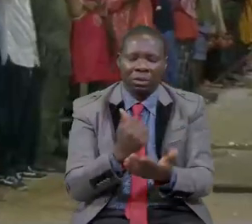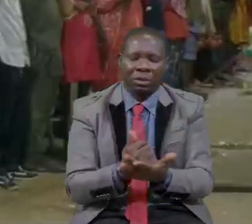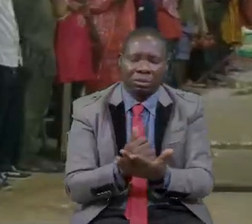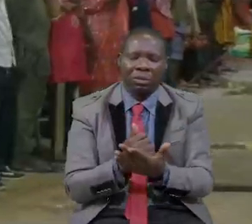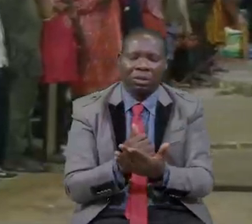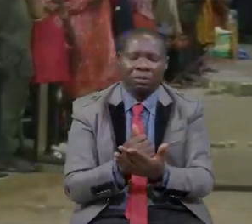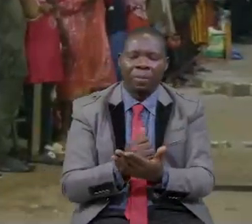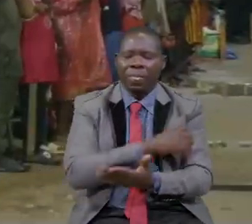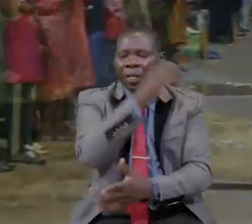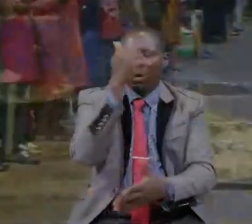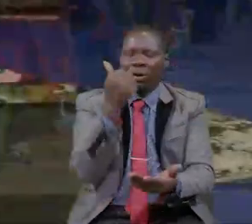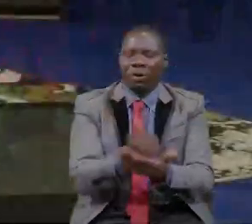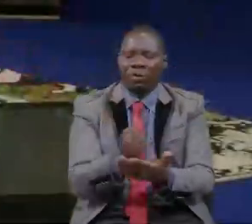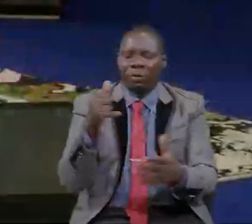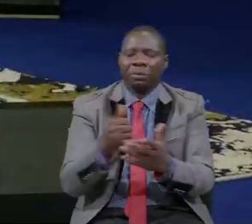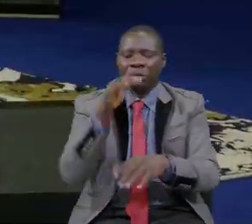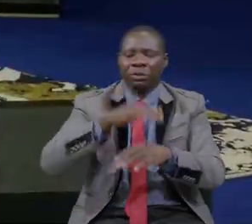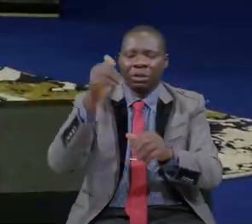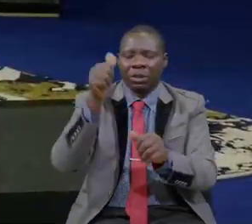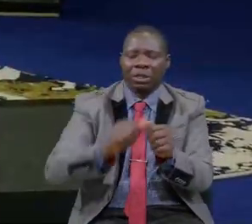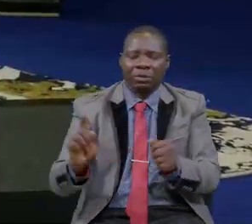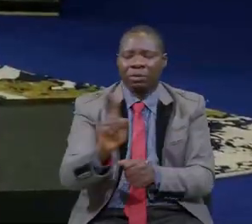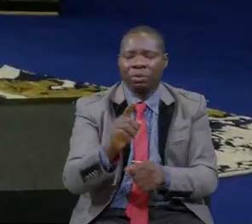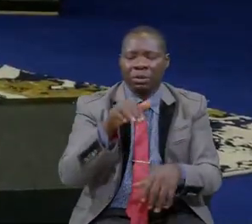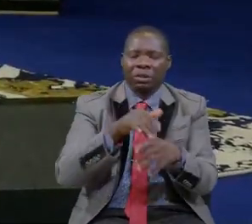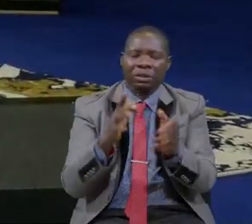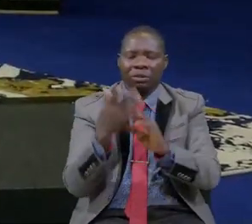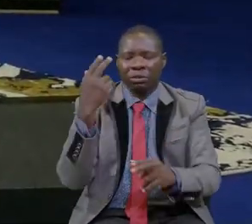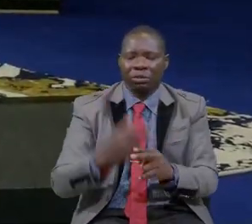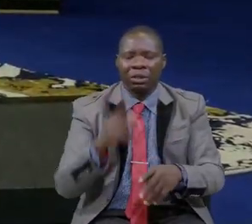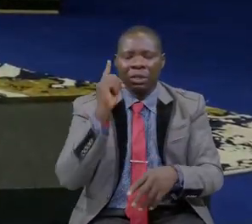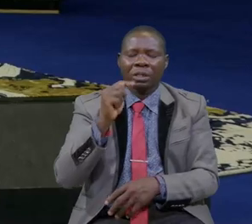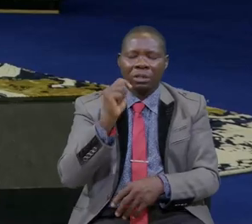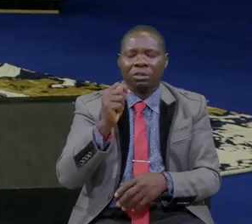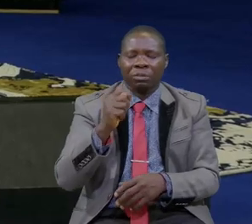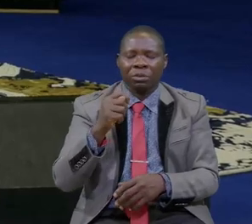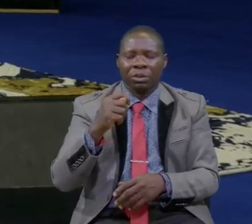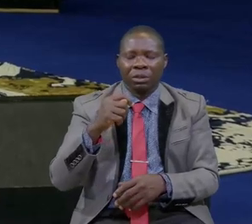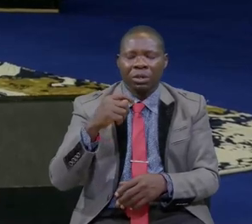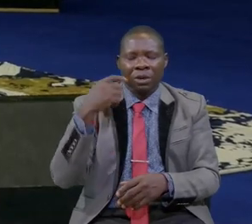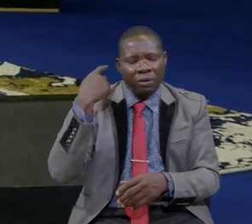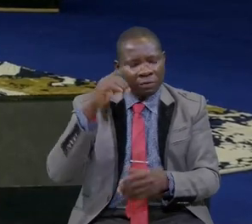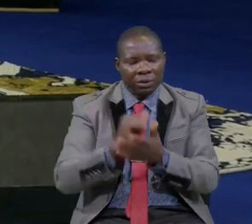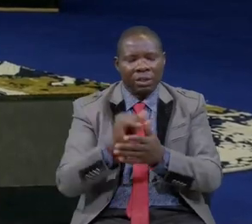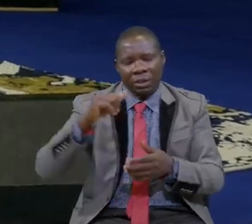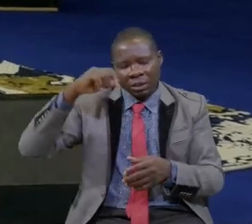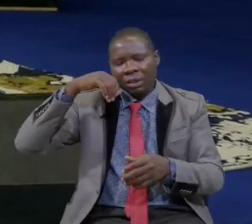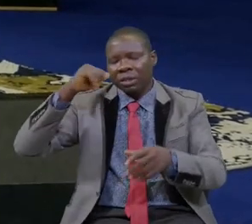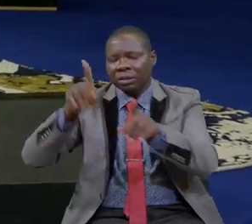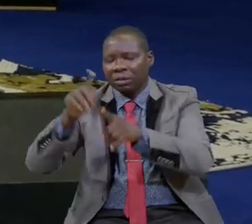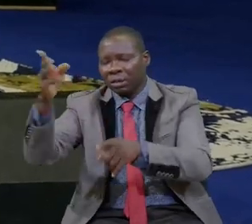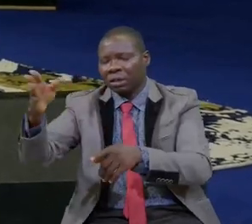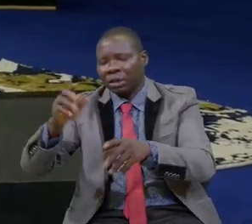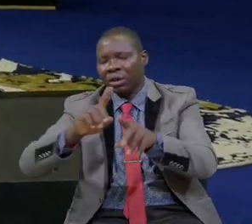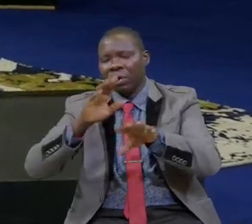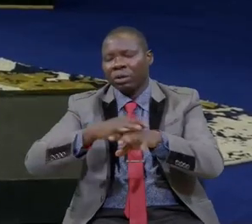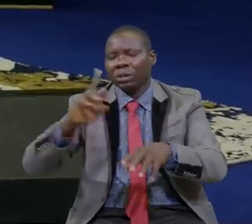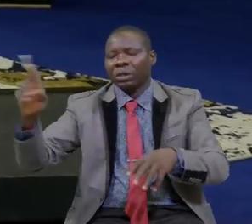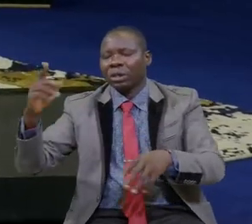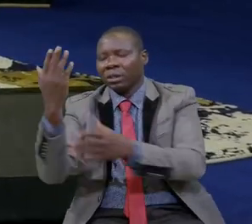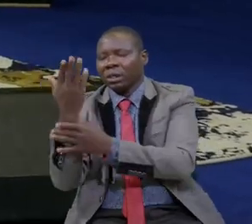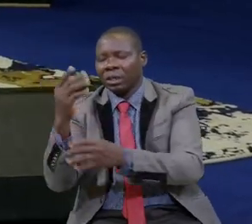Confirm it on everyone. Testimony from the left hand side there, right hand side there, testimony